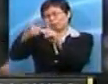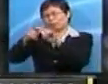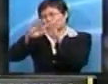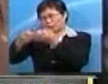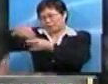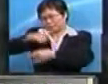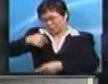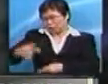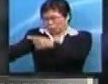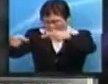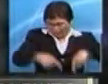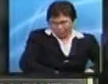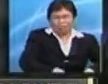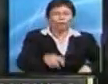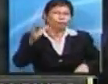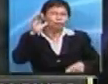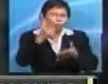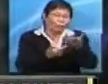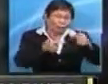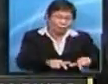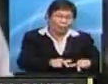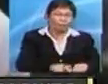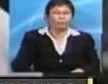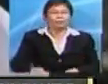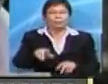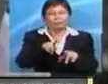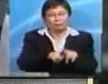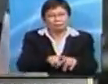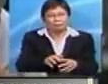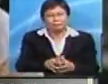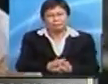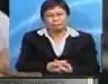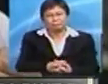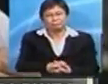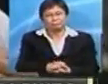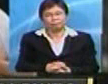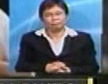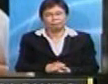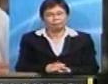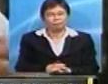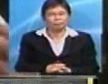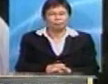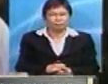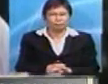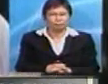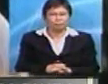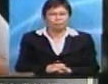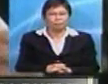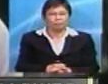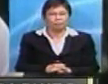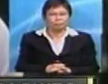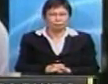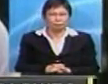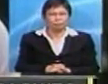was 29, but representatives of them. But secondly, also, I mean, surely, I think the government must be very aware